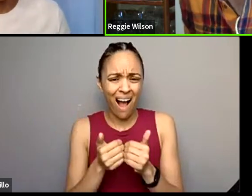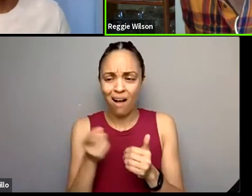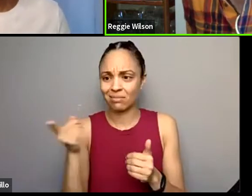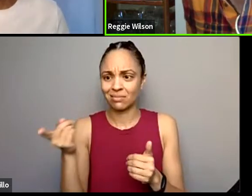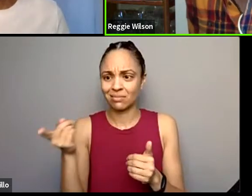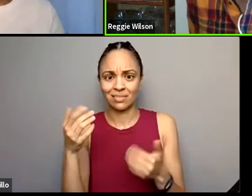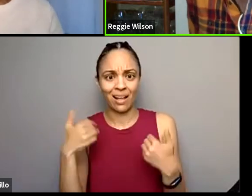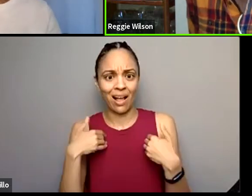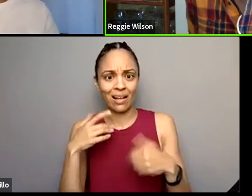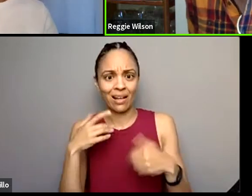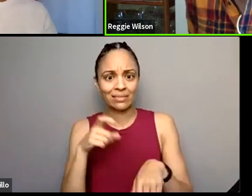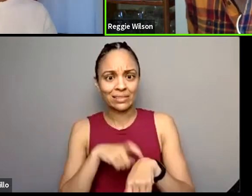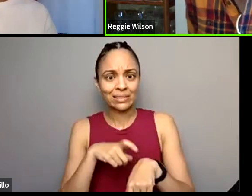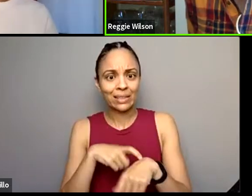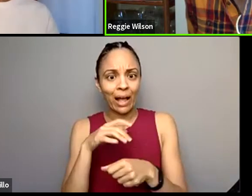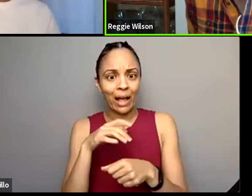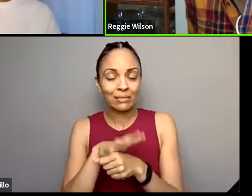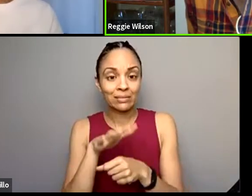But